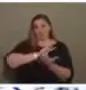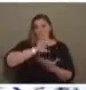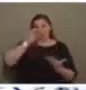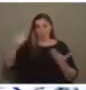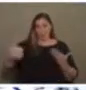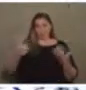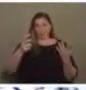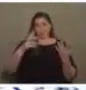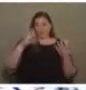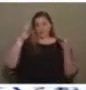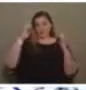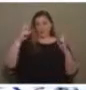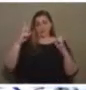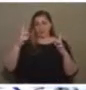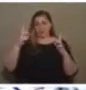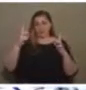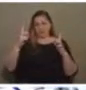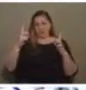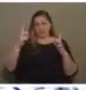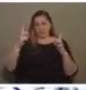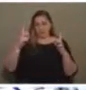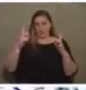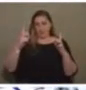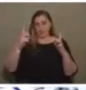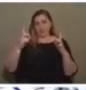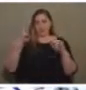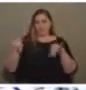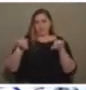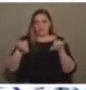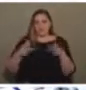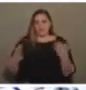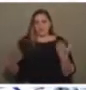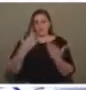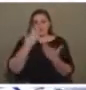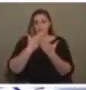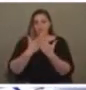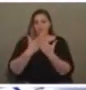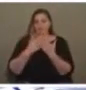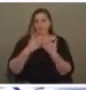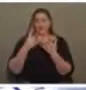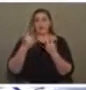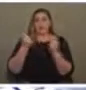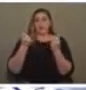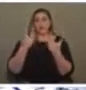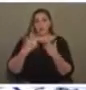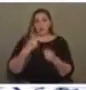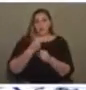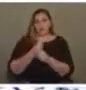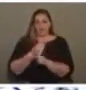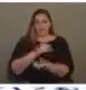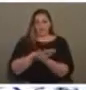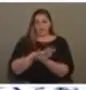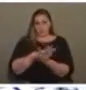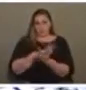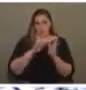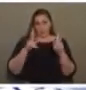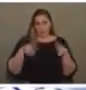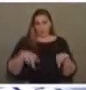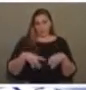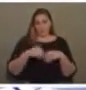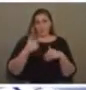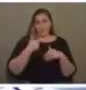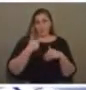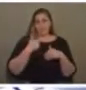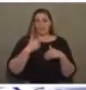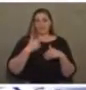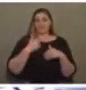on the island is rapidly approaching that on the mainland. Quantity of education means the number of years of schooling that a person has. But